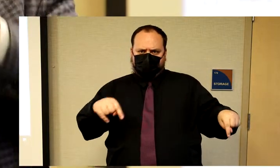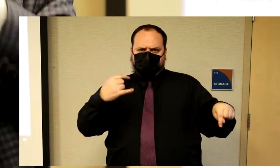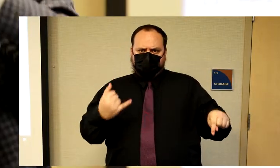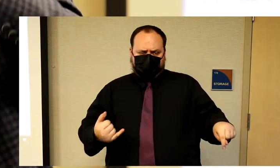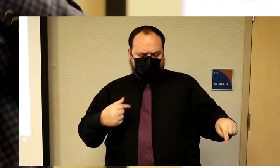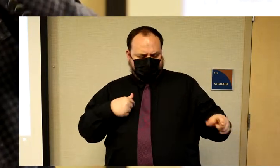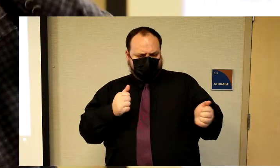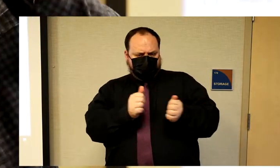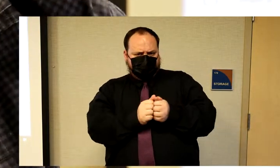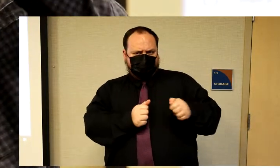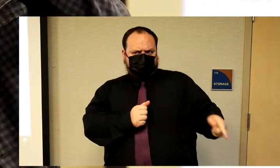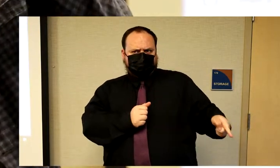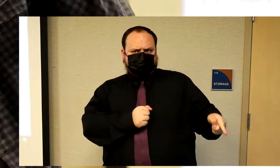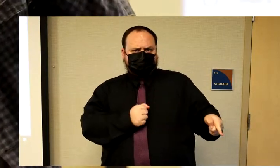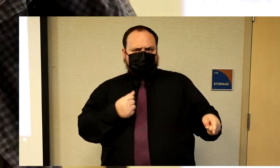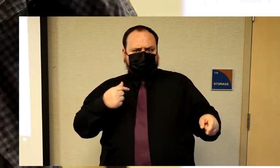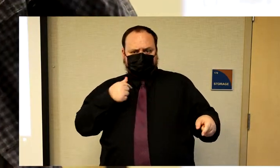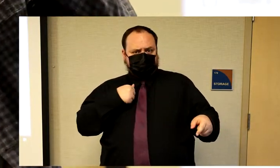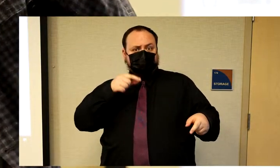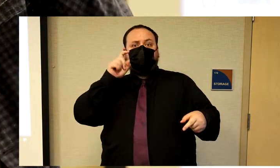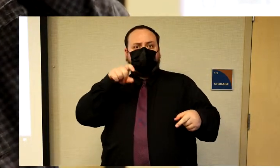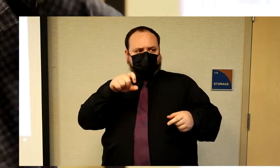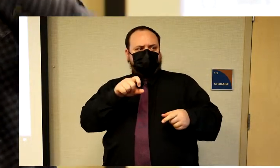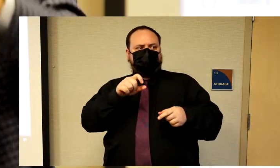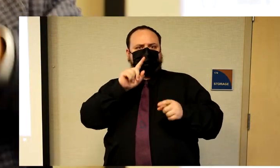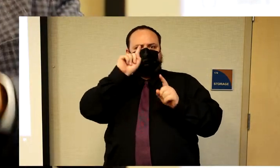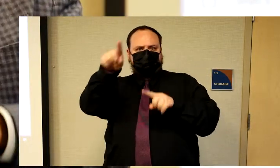this, I'm up in 2024.